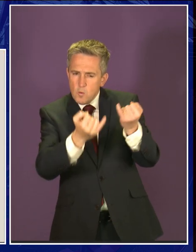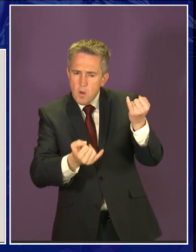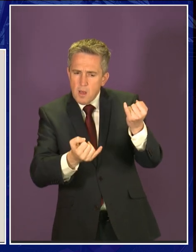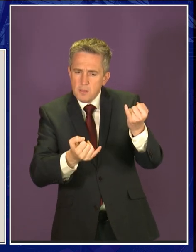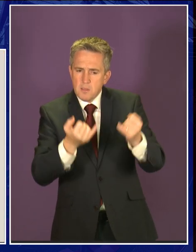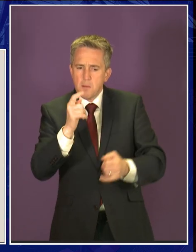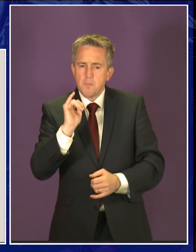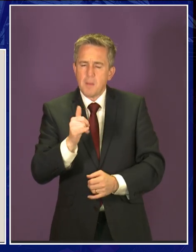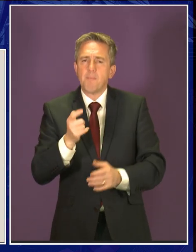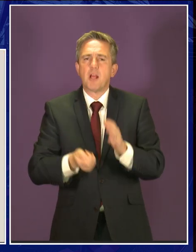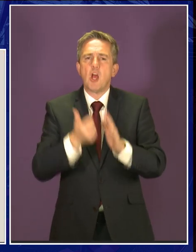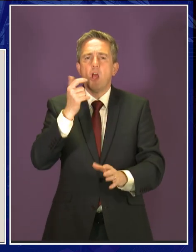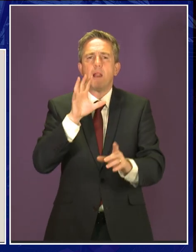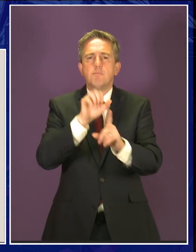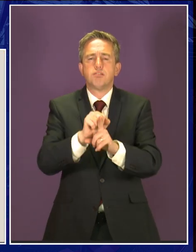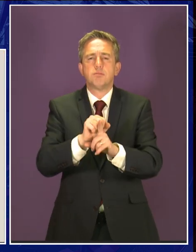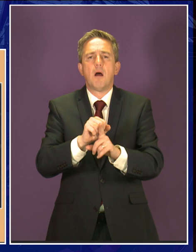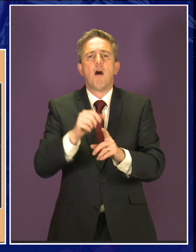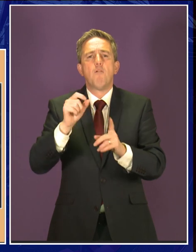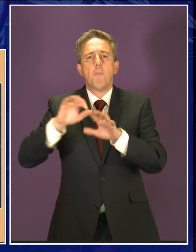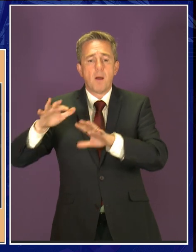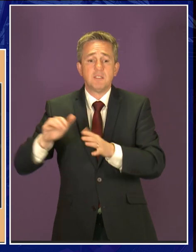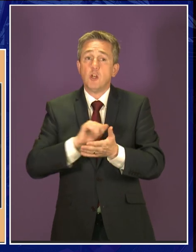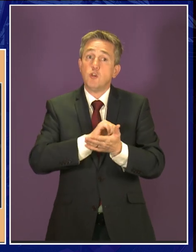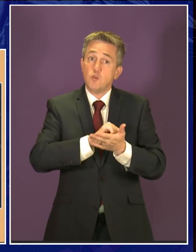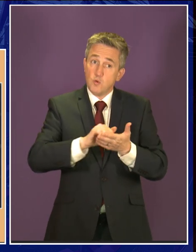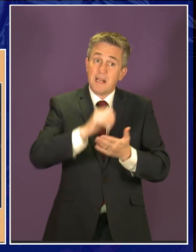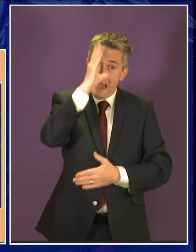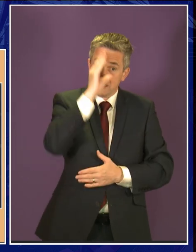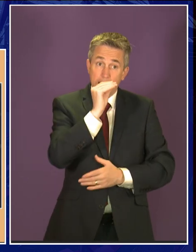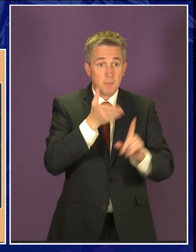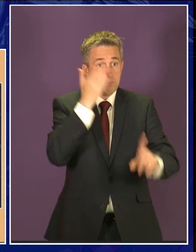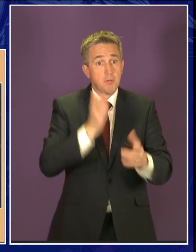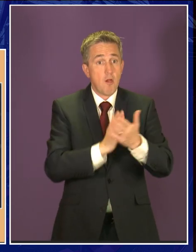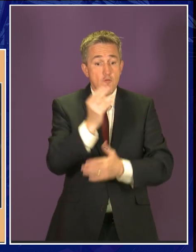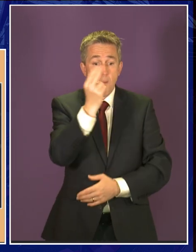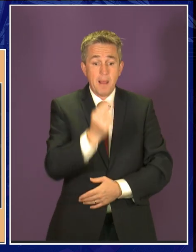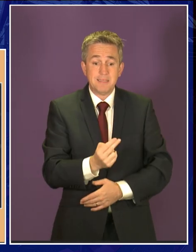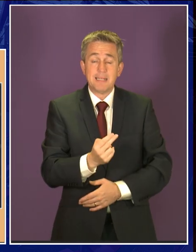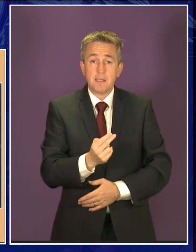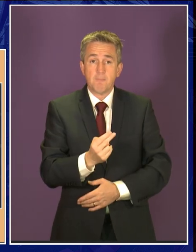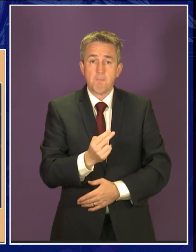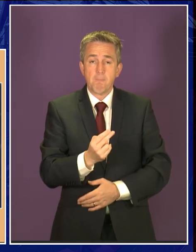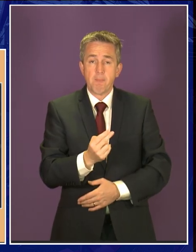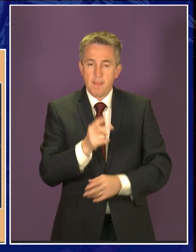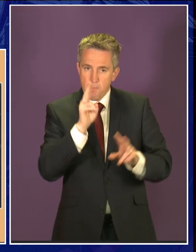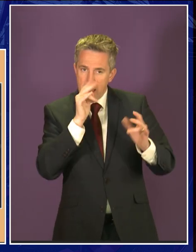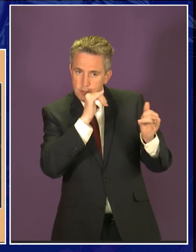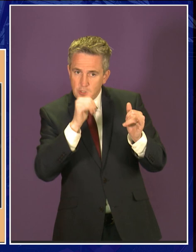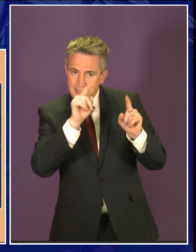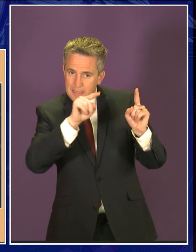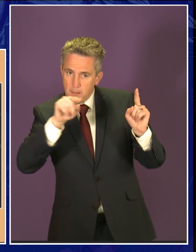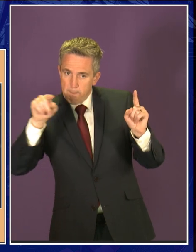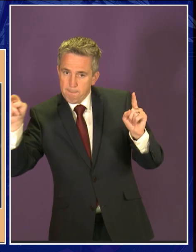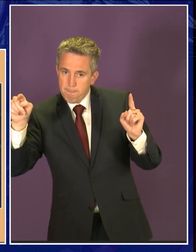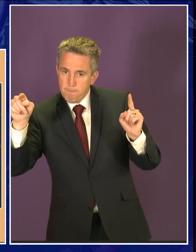of disease. We know that you can diagnose Alzheimer's disease from paintings. And this is how you can change how the artistic expressions of Salvador